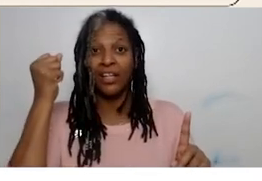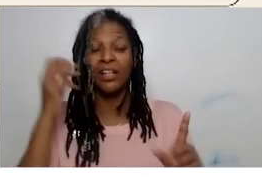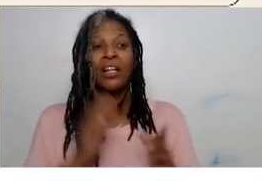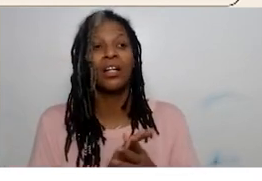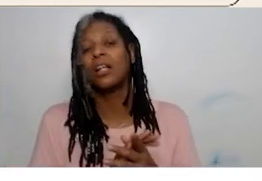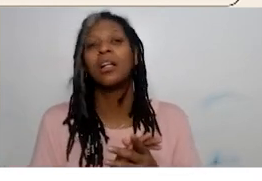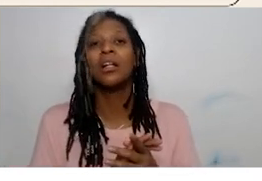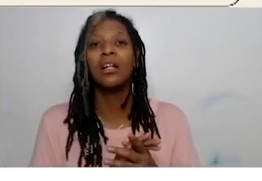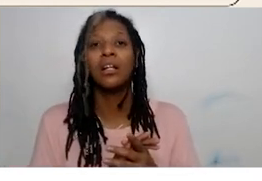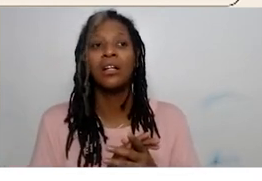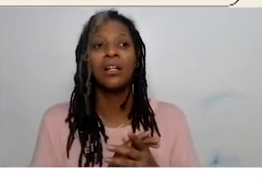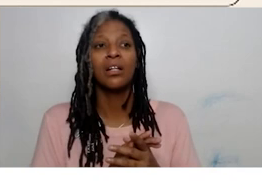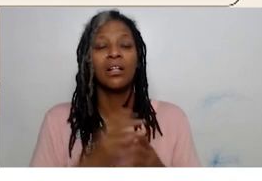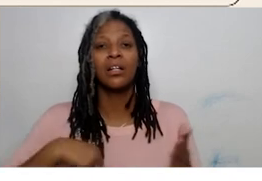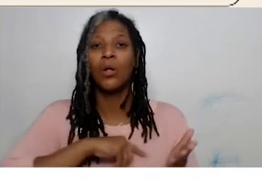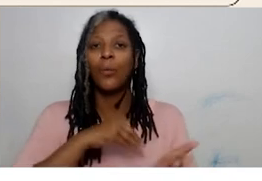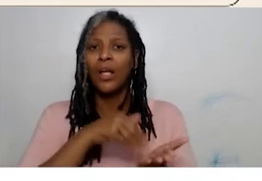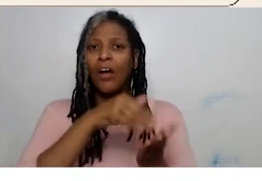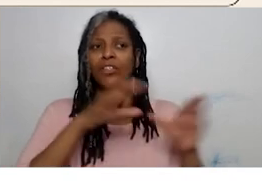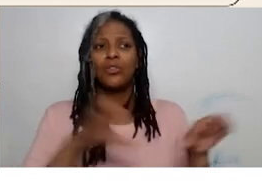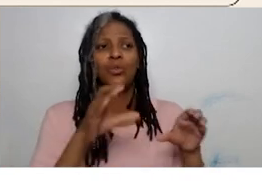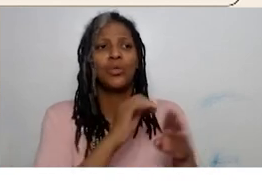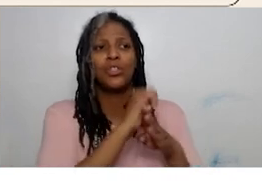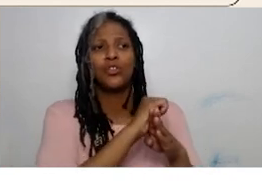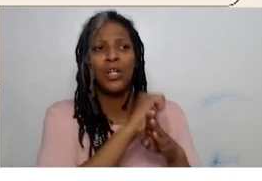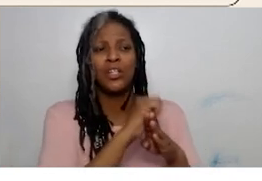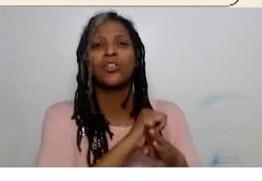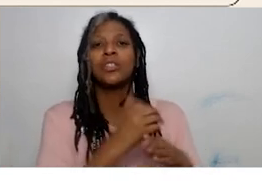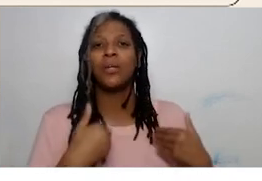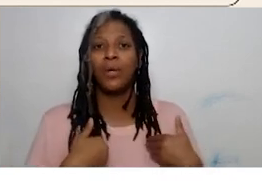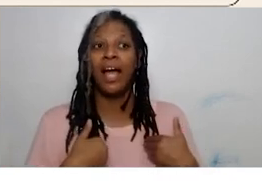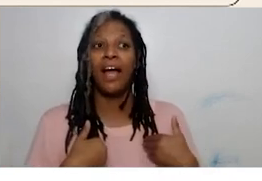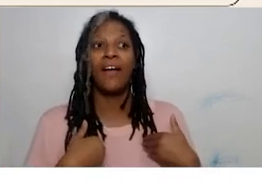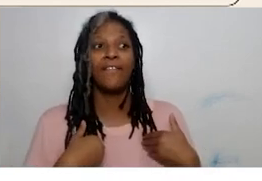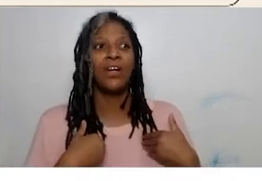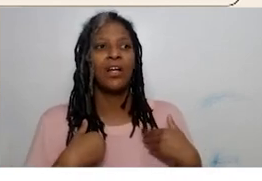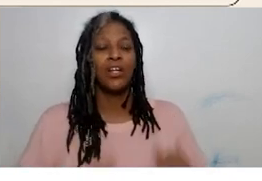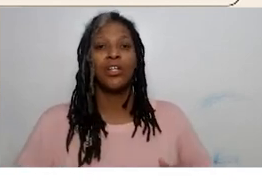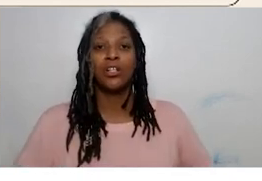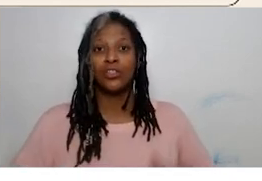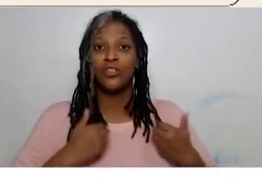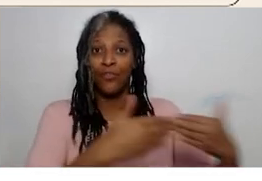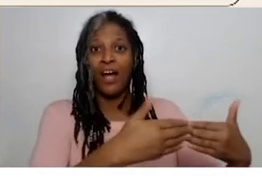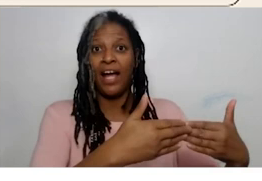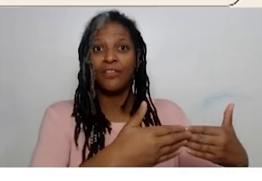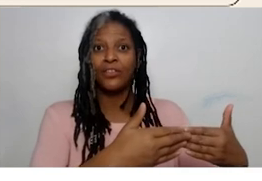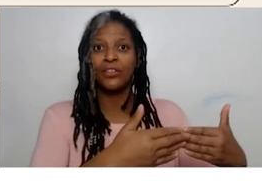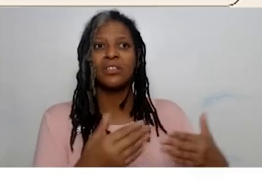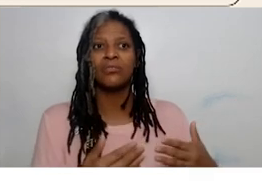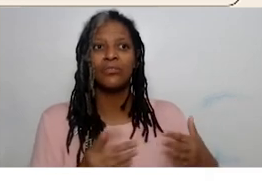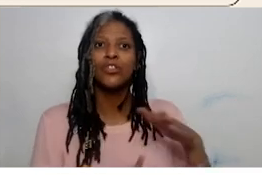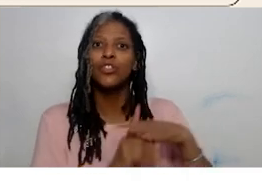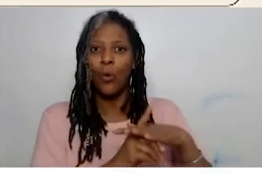and we often do these trainings and bring in survivor-led speakers in order to better inform you as a service provider, as a clinical